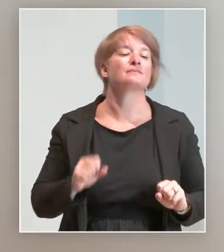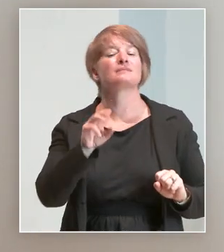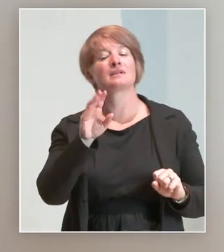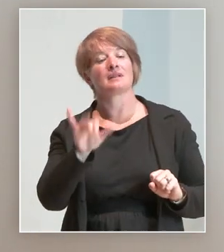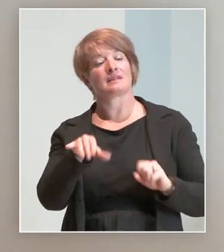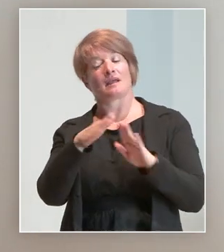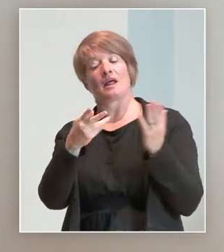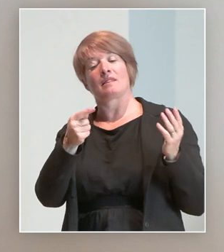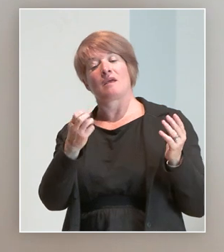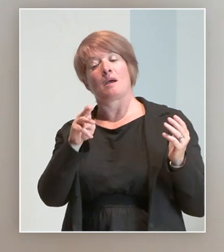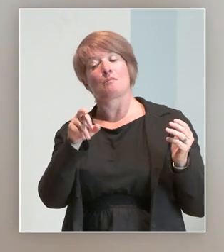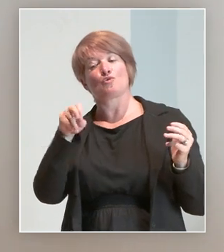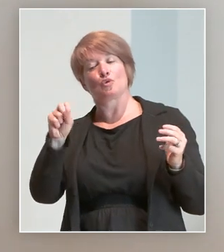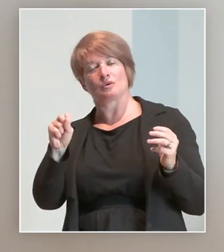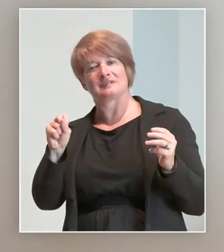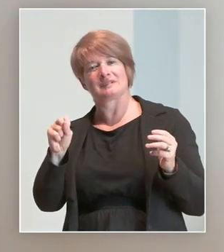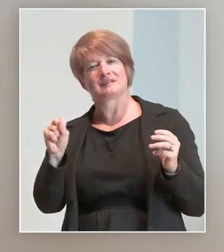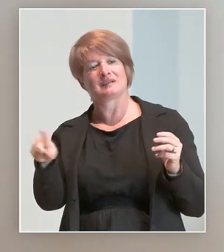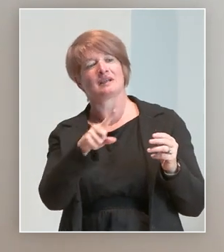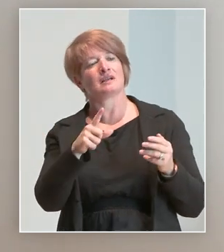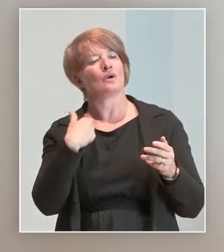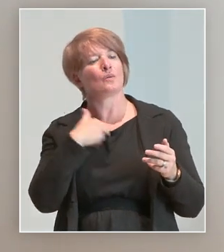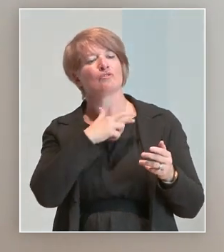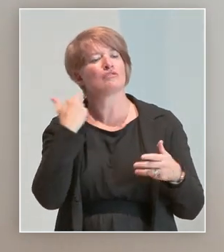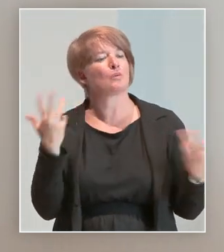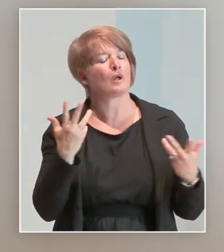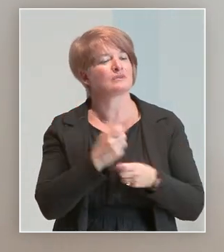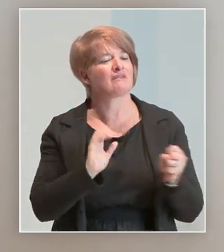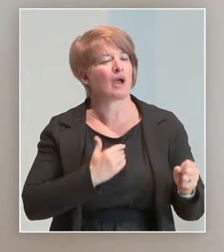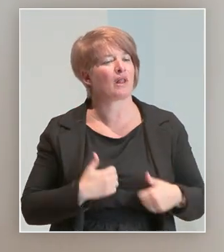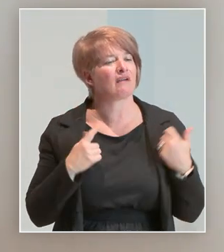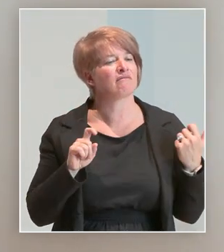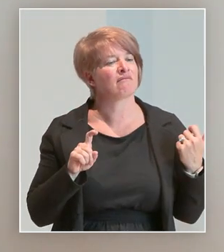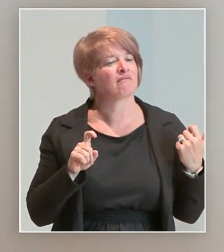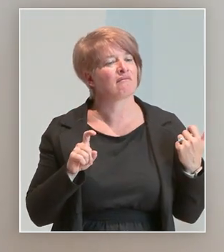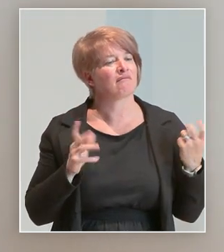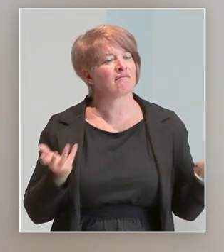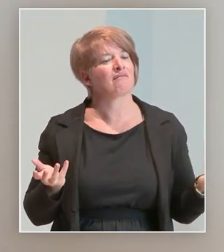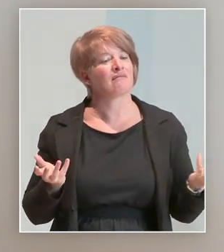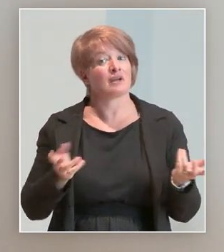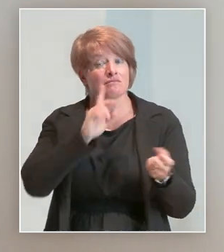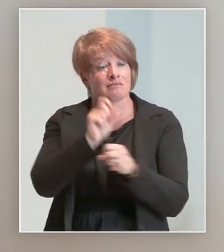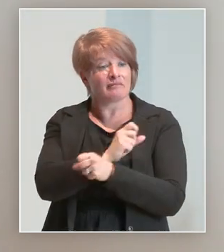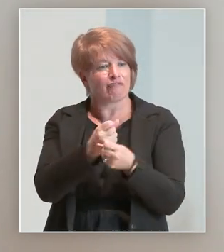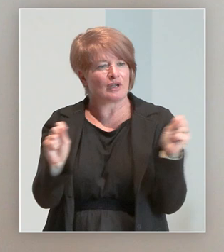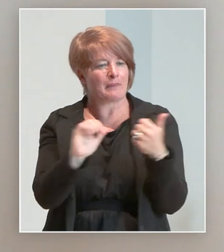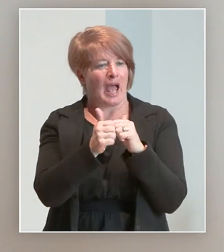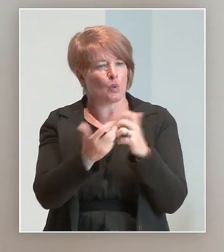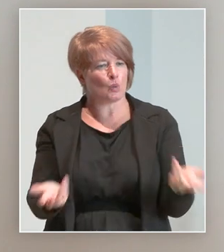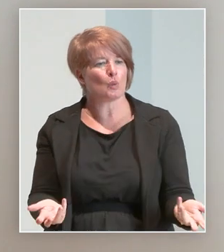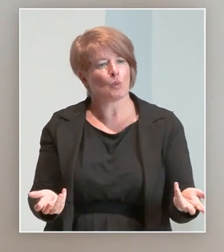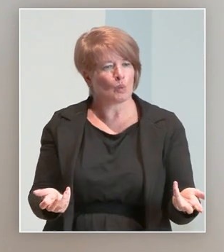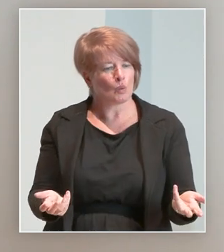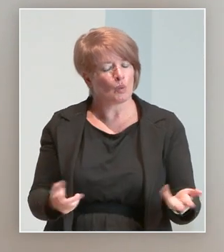this question. What will we risk to save our quality of life? What is the route towards true freedom? The